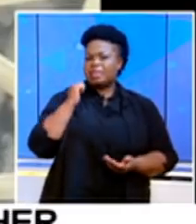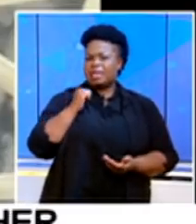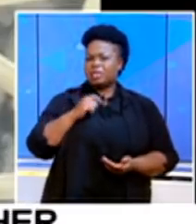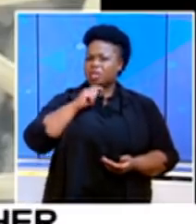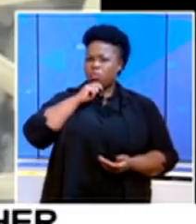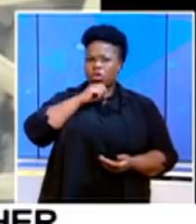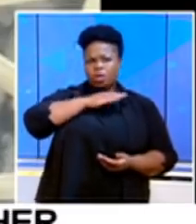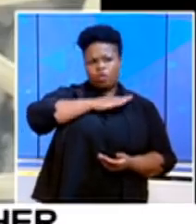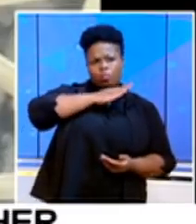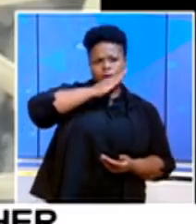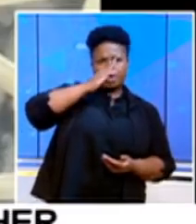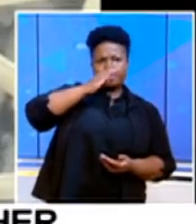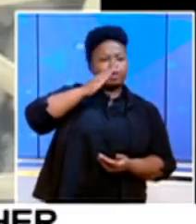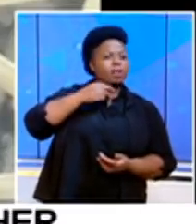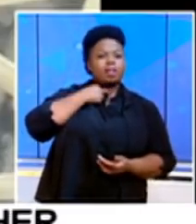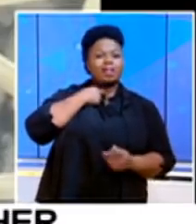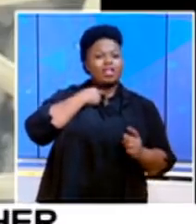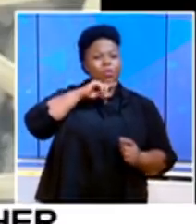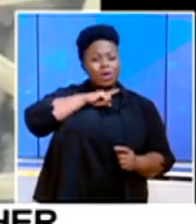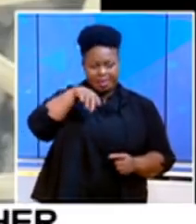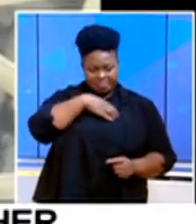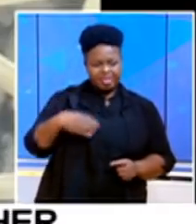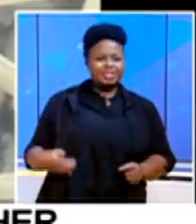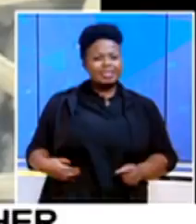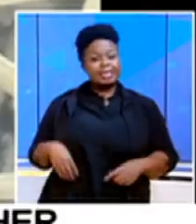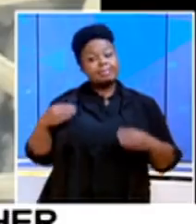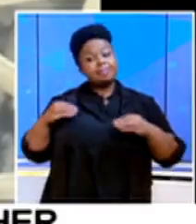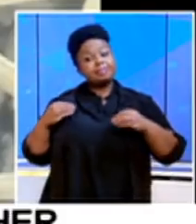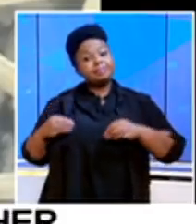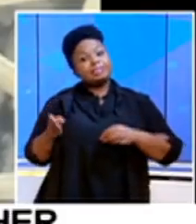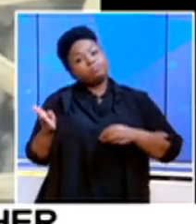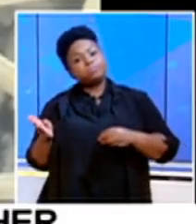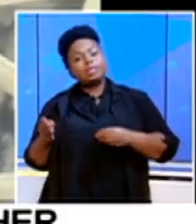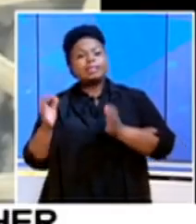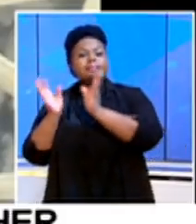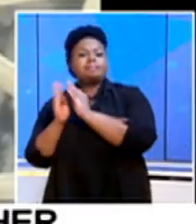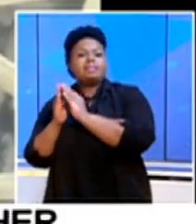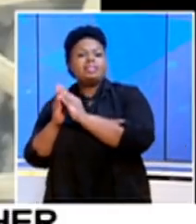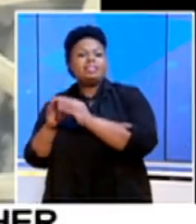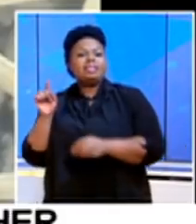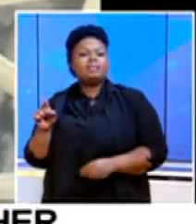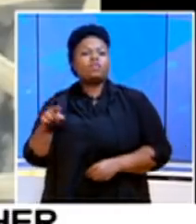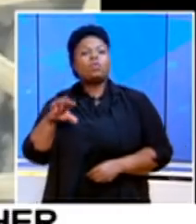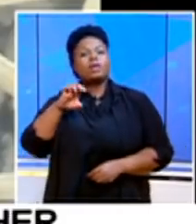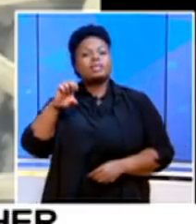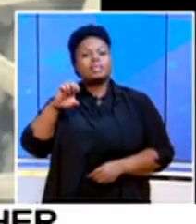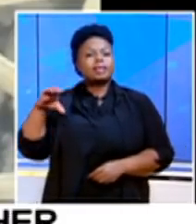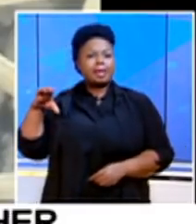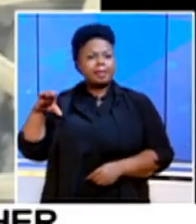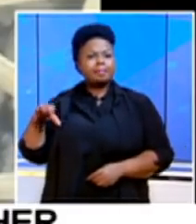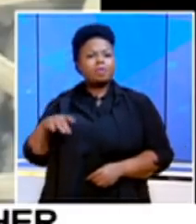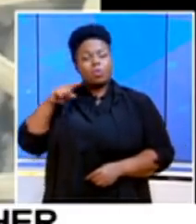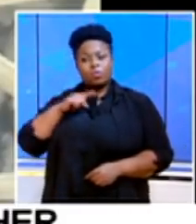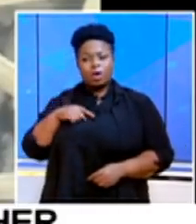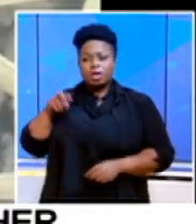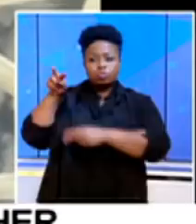yesterday was because the president, in his capacity as the president of the Republic, had to go to the Eastern Cape to go